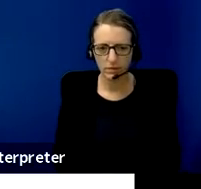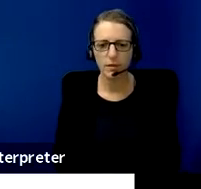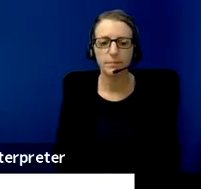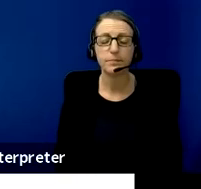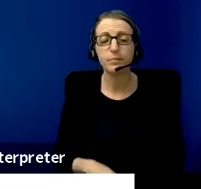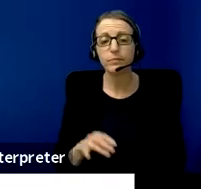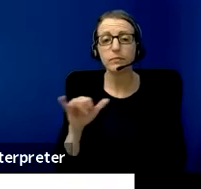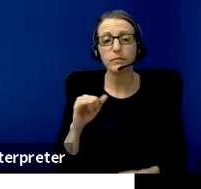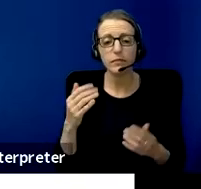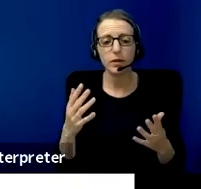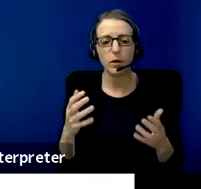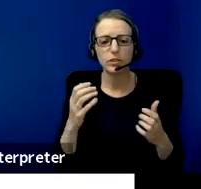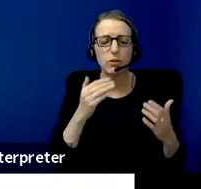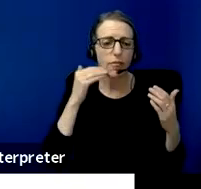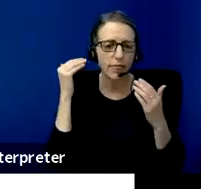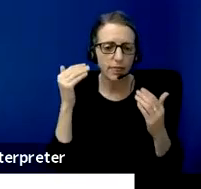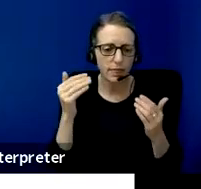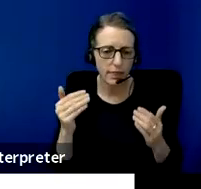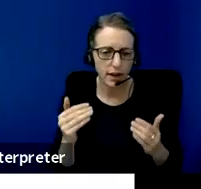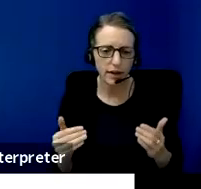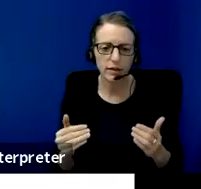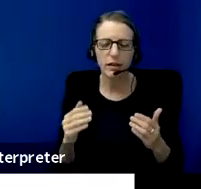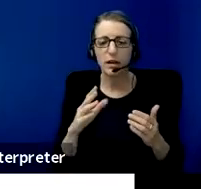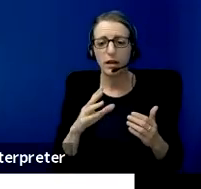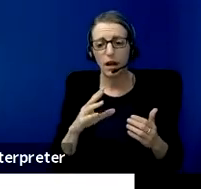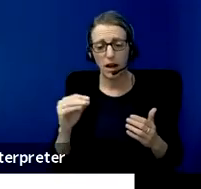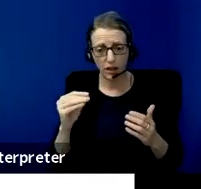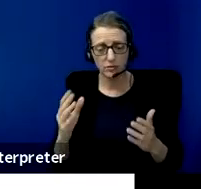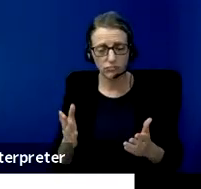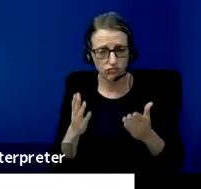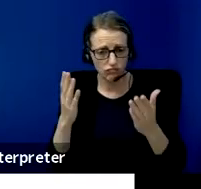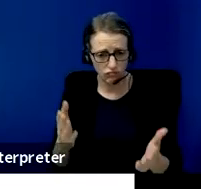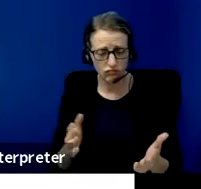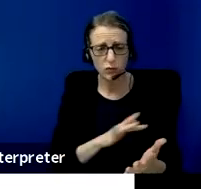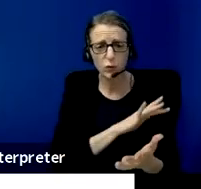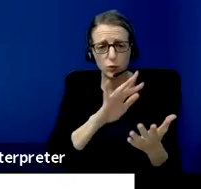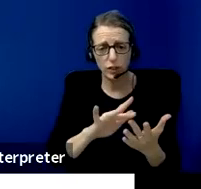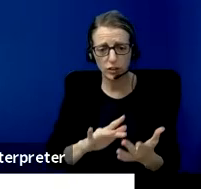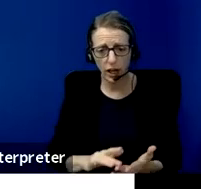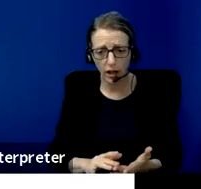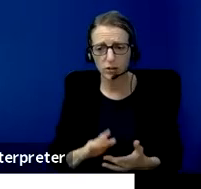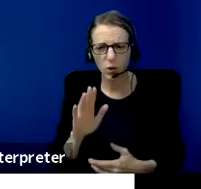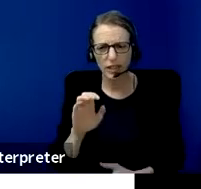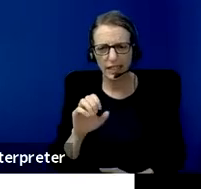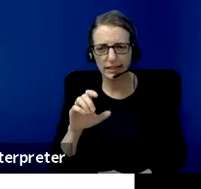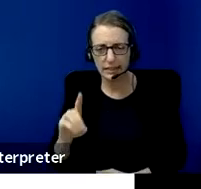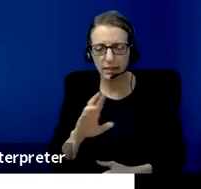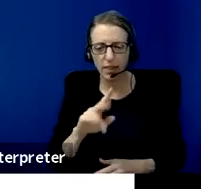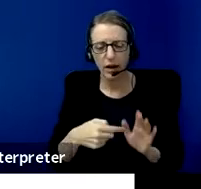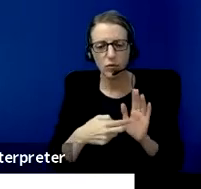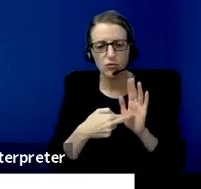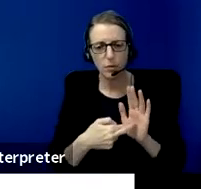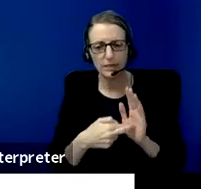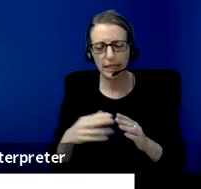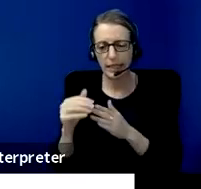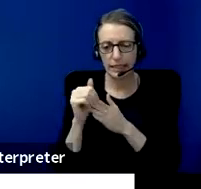We also want to thank those and offer opportunity to reach out to those in your ESDs that represent our leadership